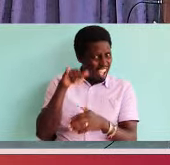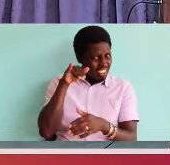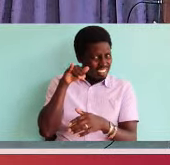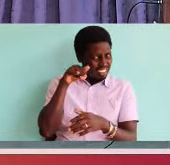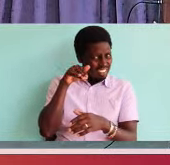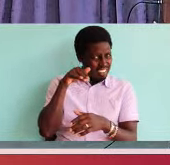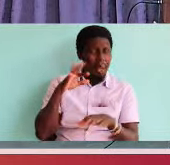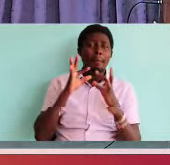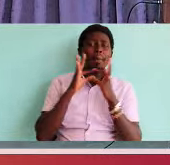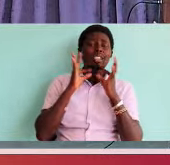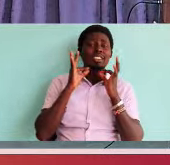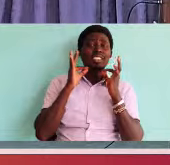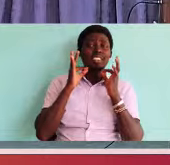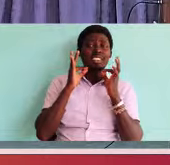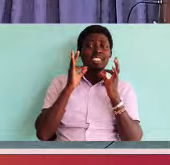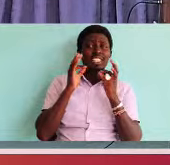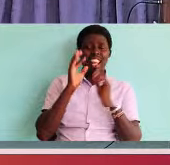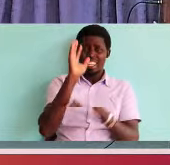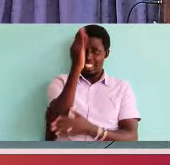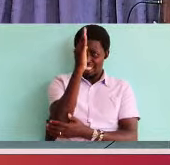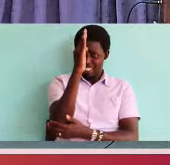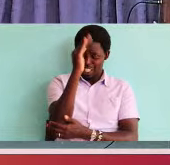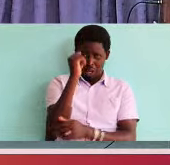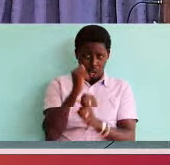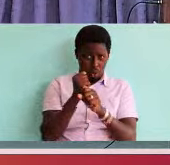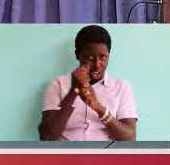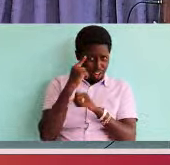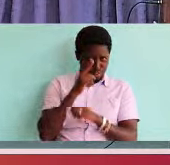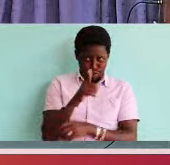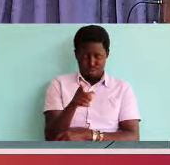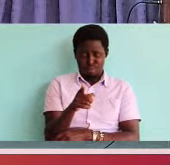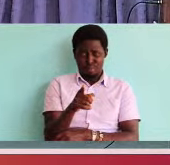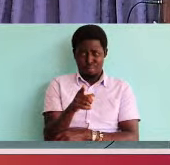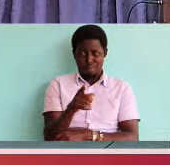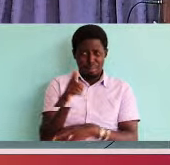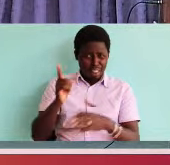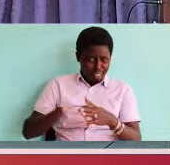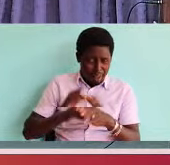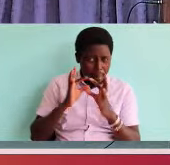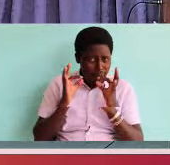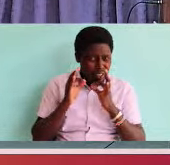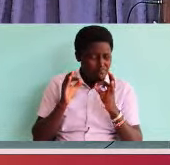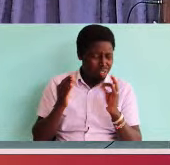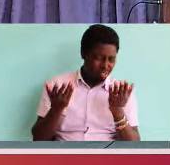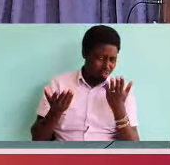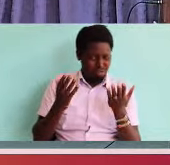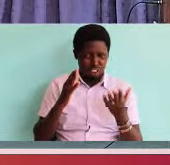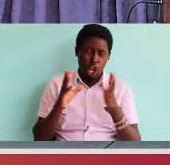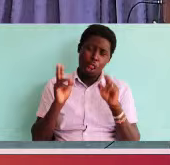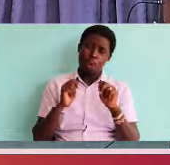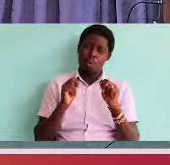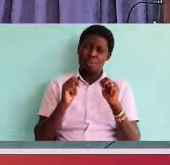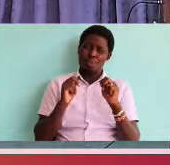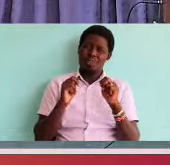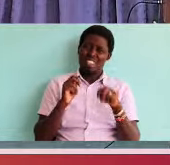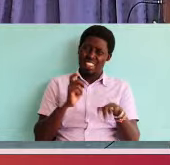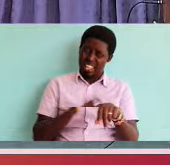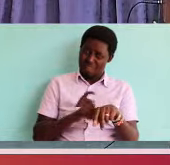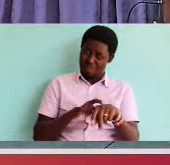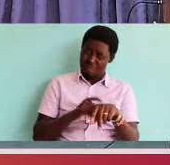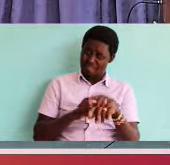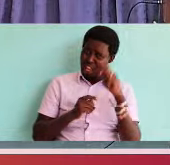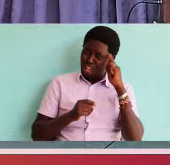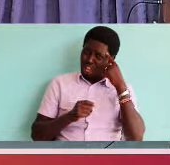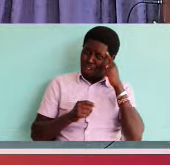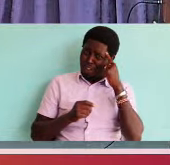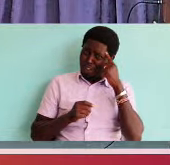like the trick worked for you." And pastor was like, "No. For me, when I reflected